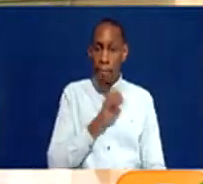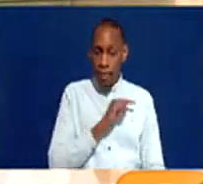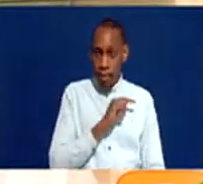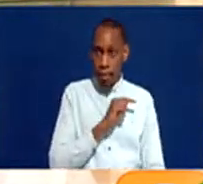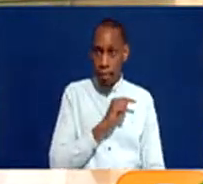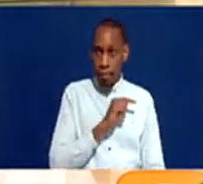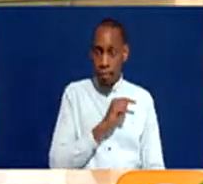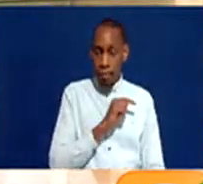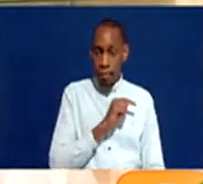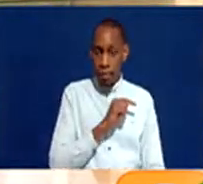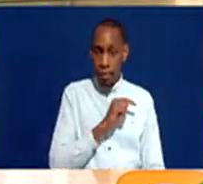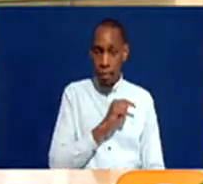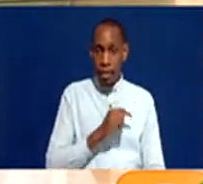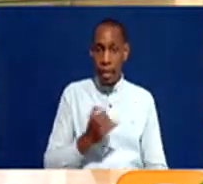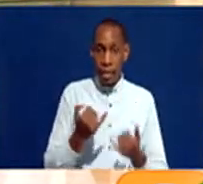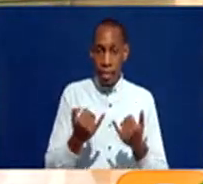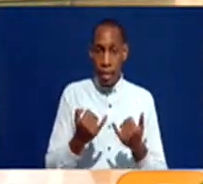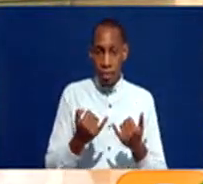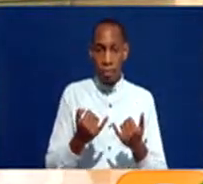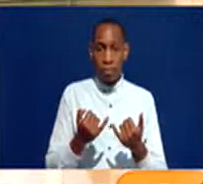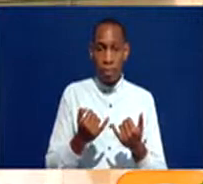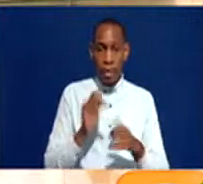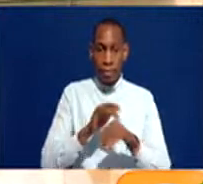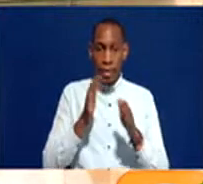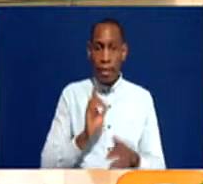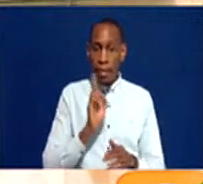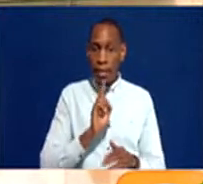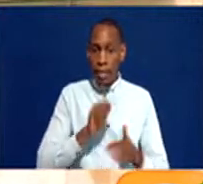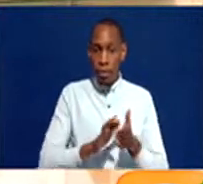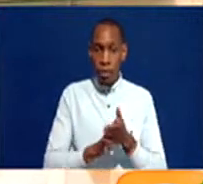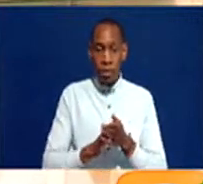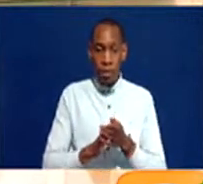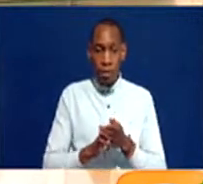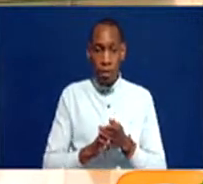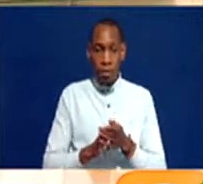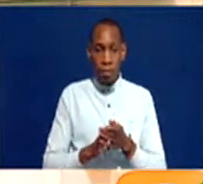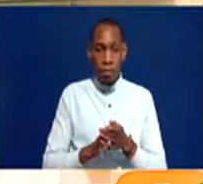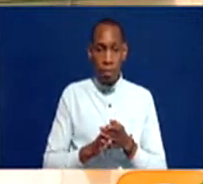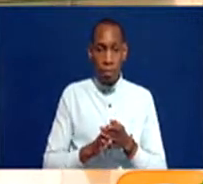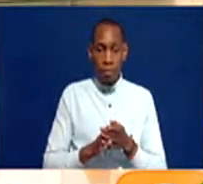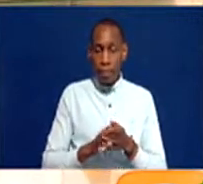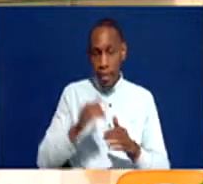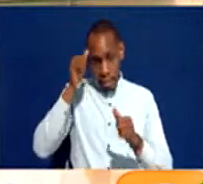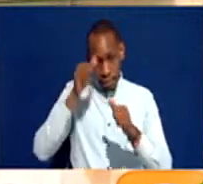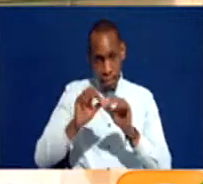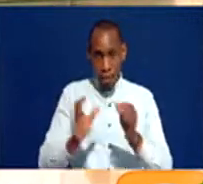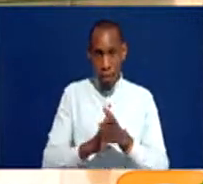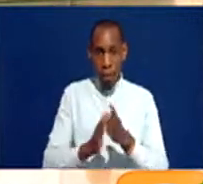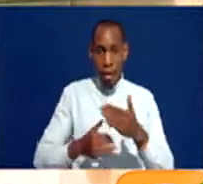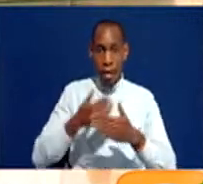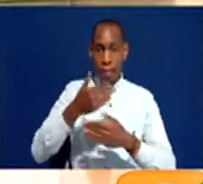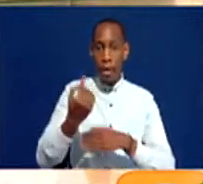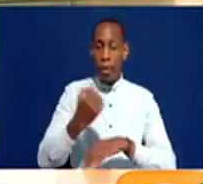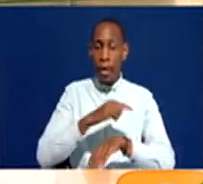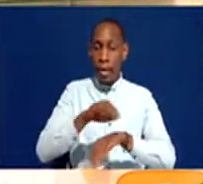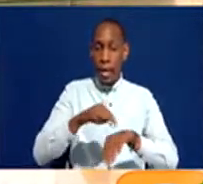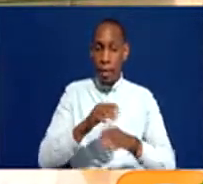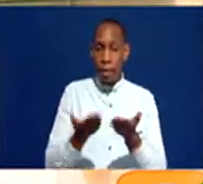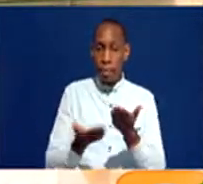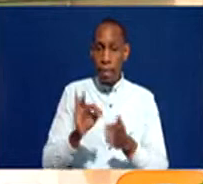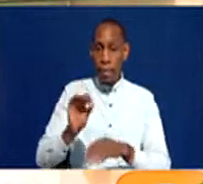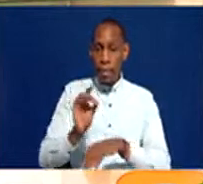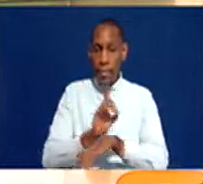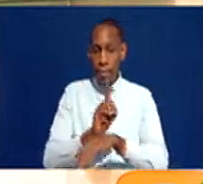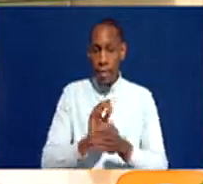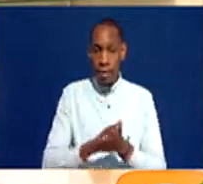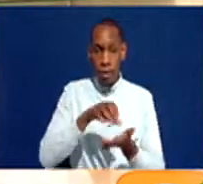drugged, they always say they were lucid for an hour or so or 30 minutes, then they don't remember what happened. And in many